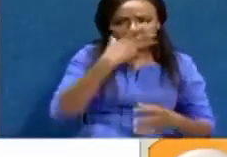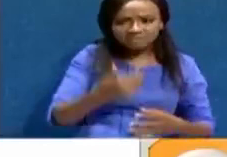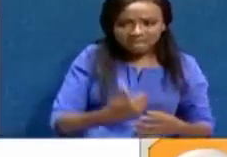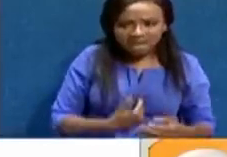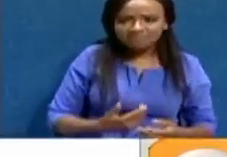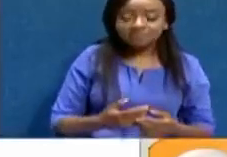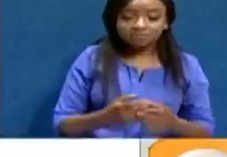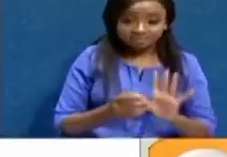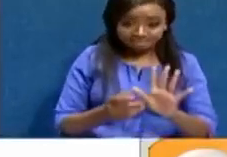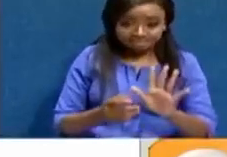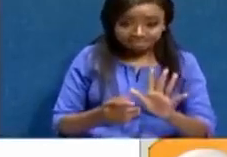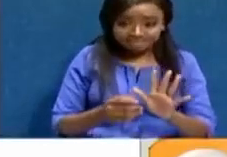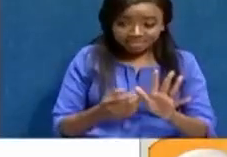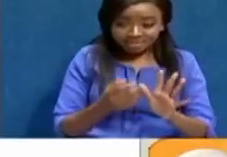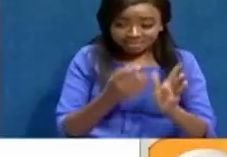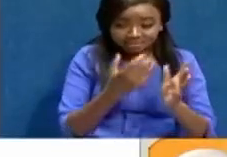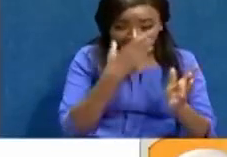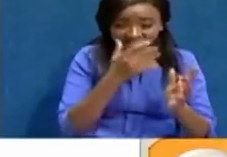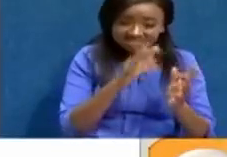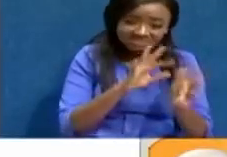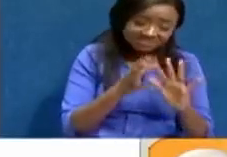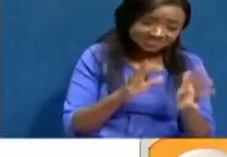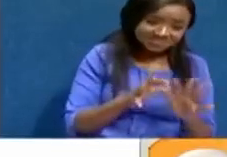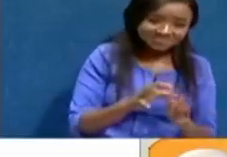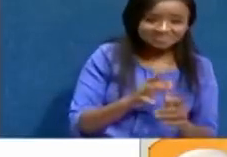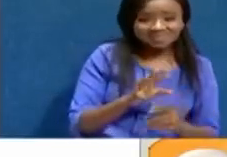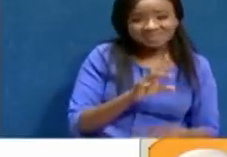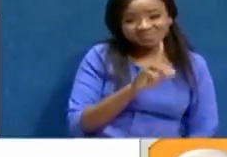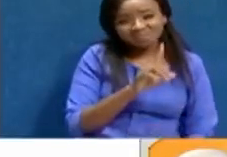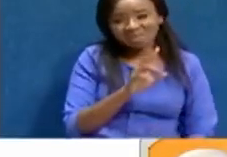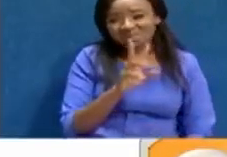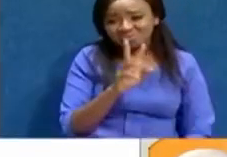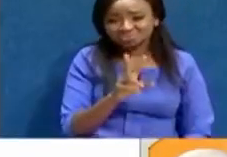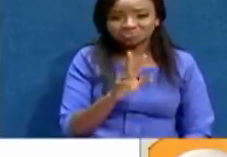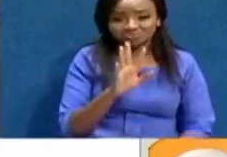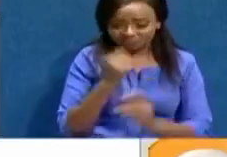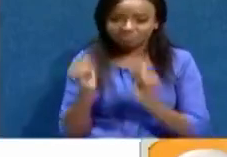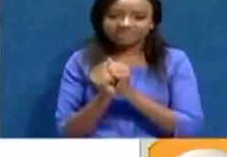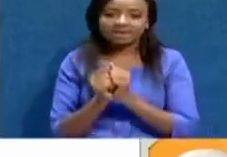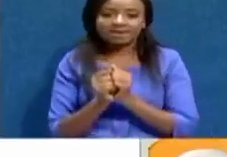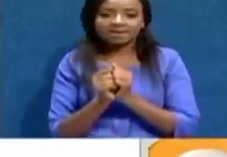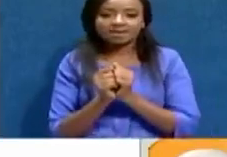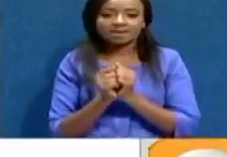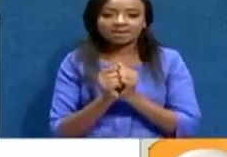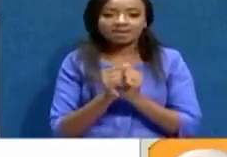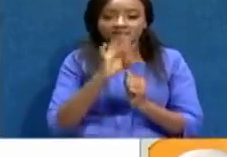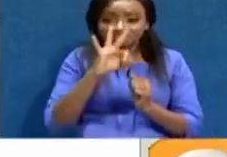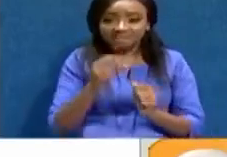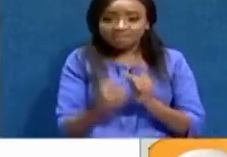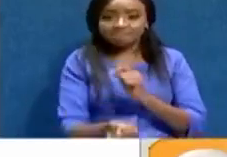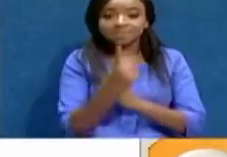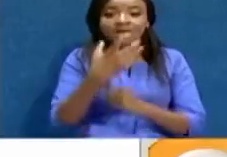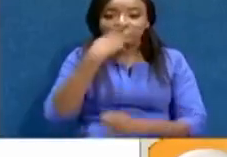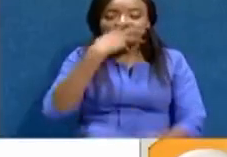masks along the road. And on average, it always comes to about one or two people out of every 10. If a third one shows up,